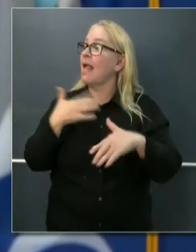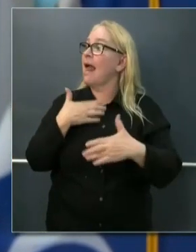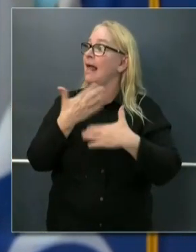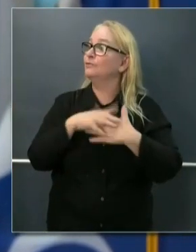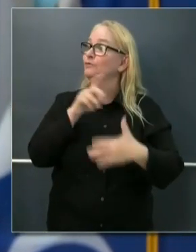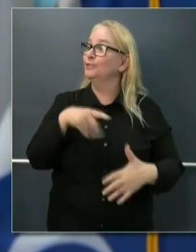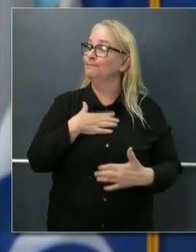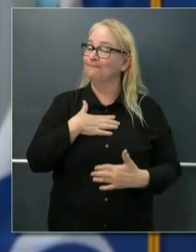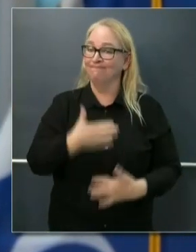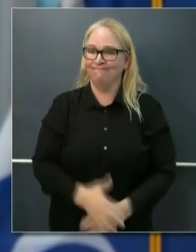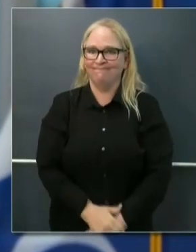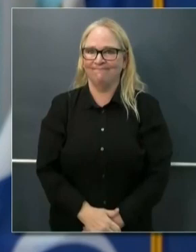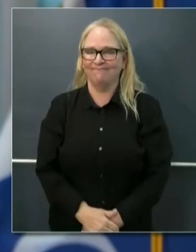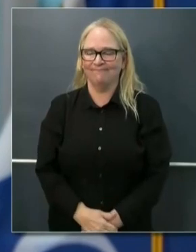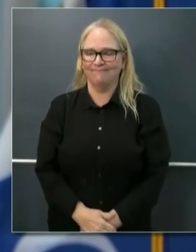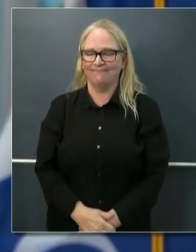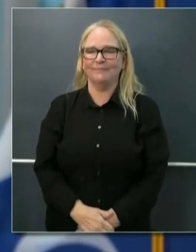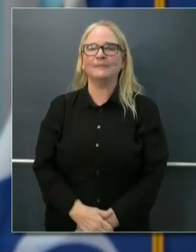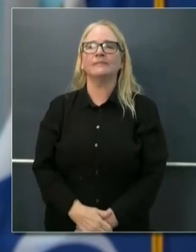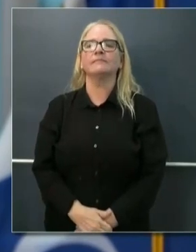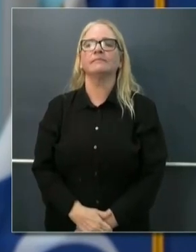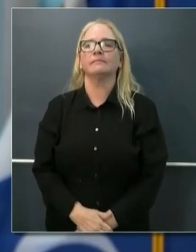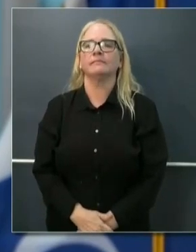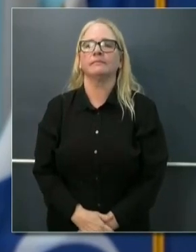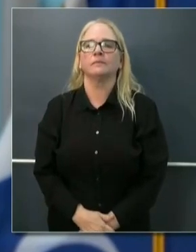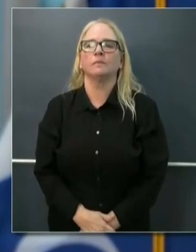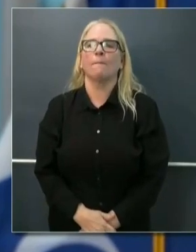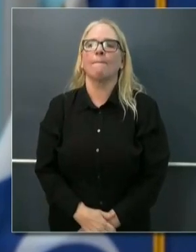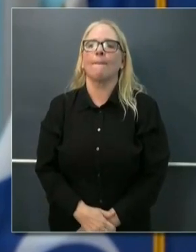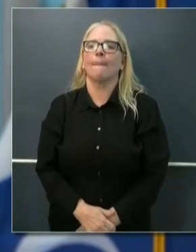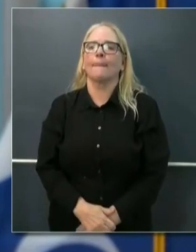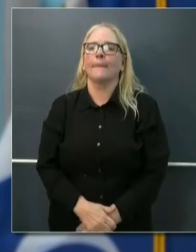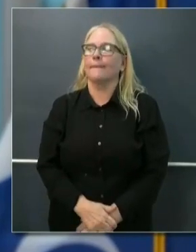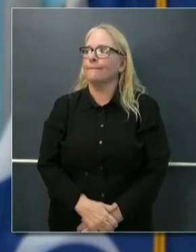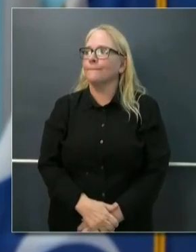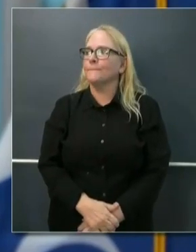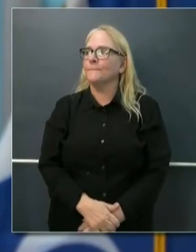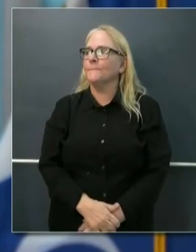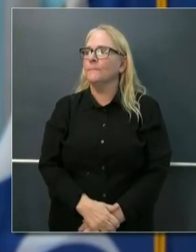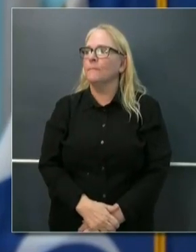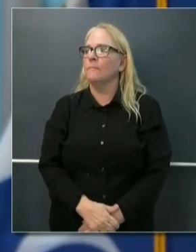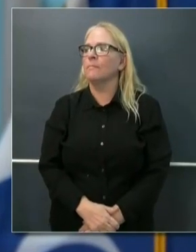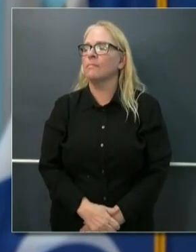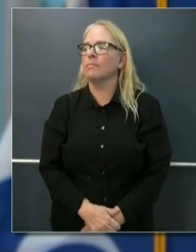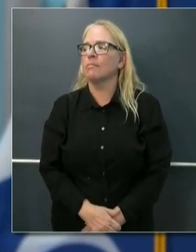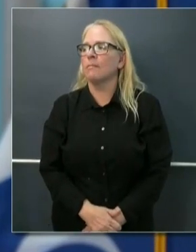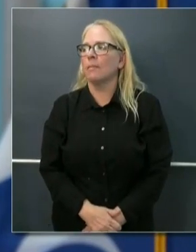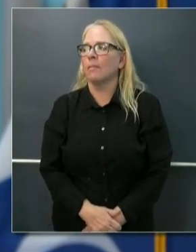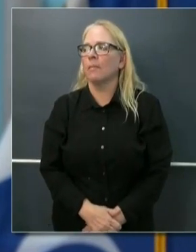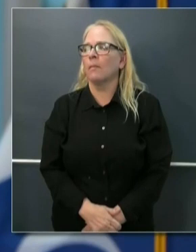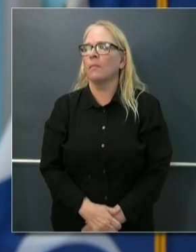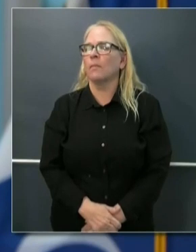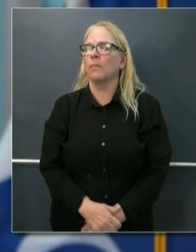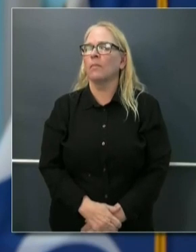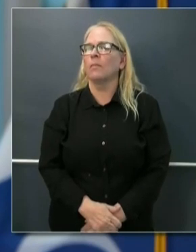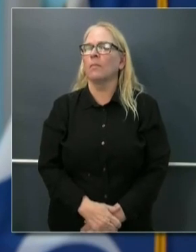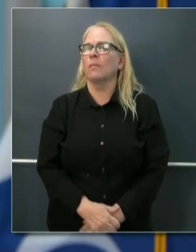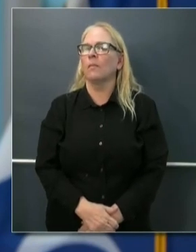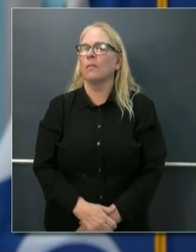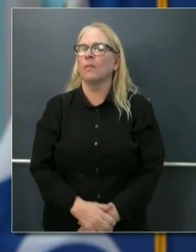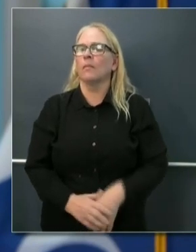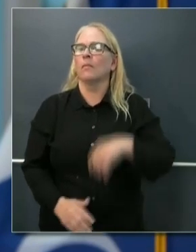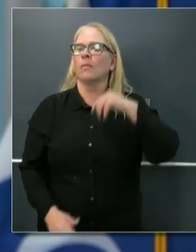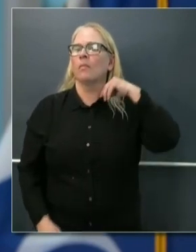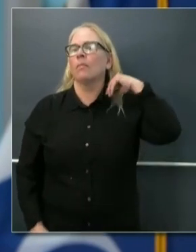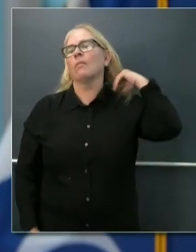Univision, Sacramento. Hello, Governor. We're at the end of the week and just a few days from the new month to start. And our